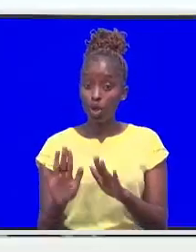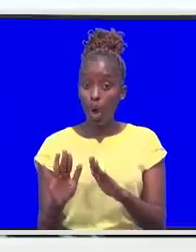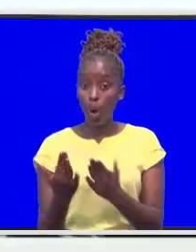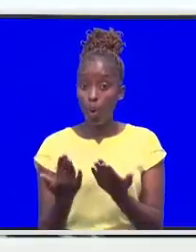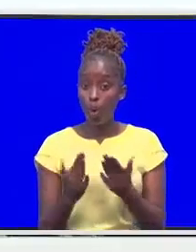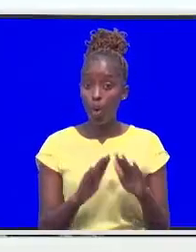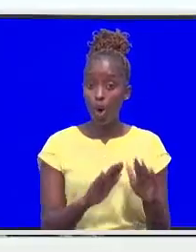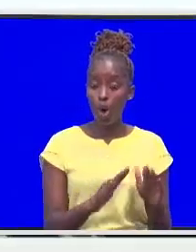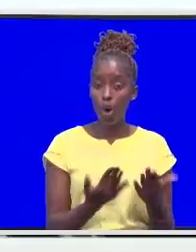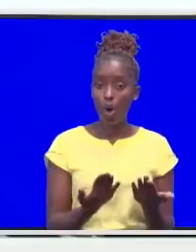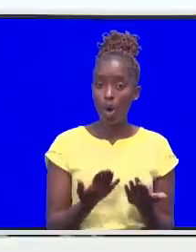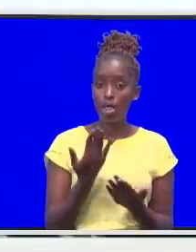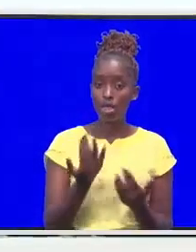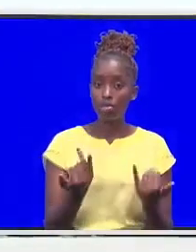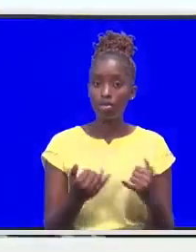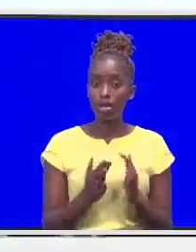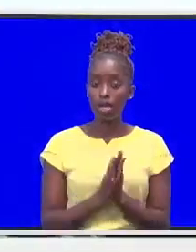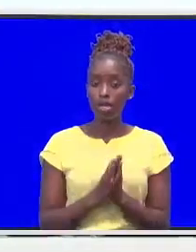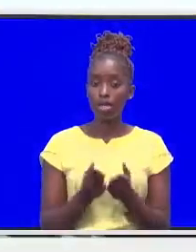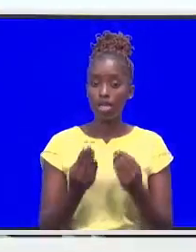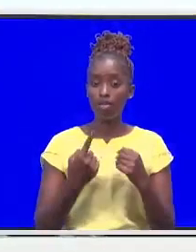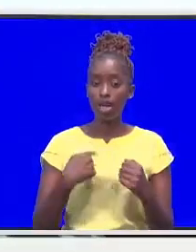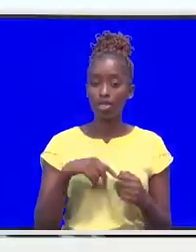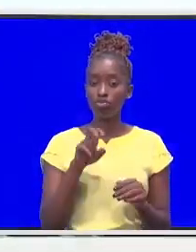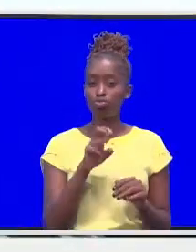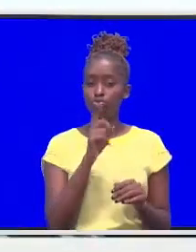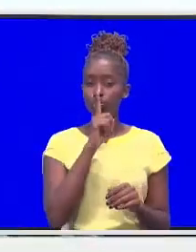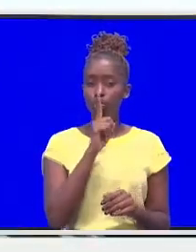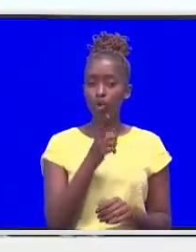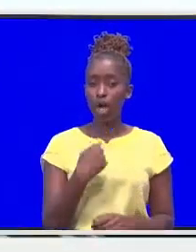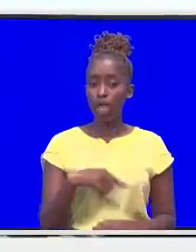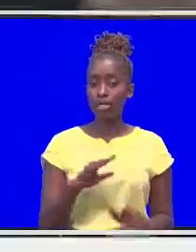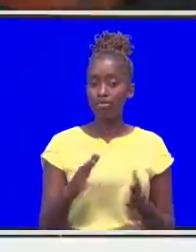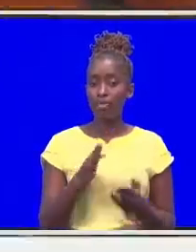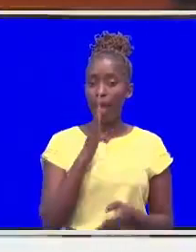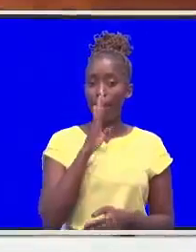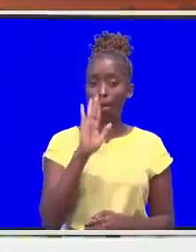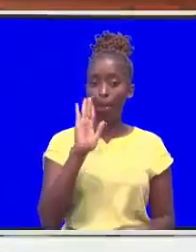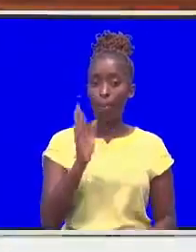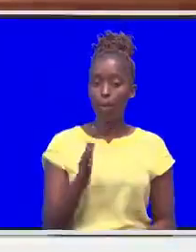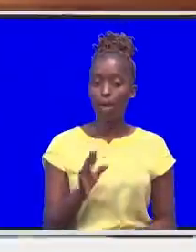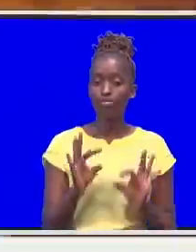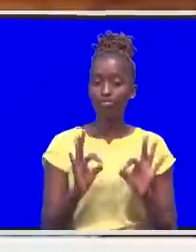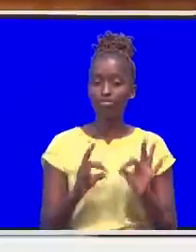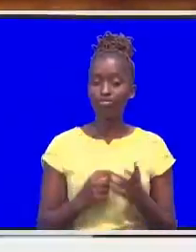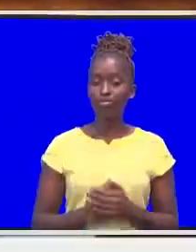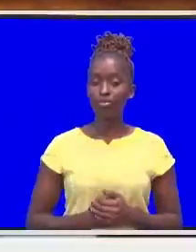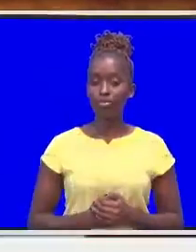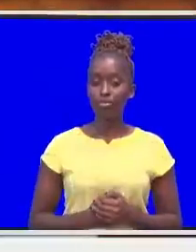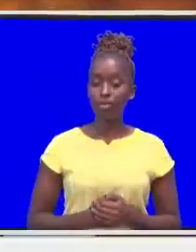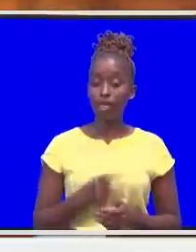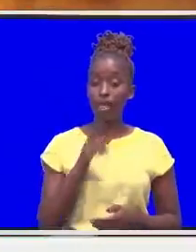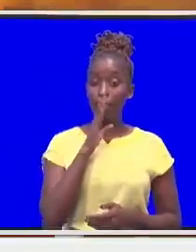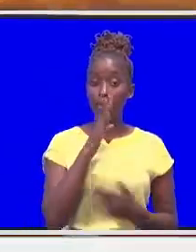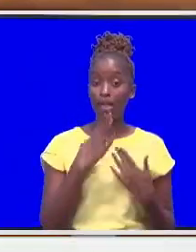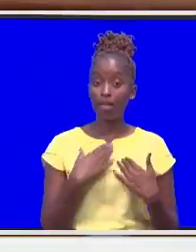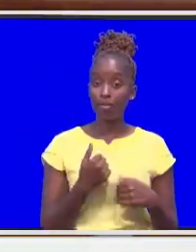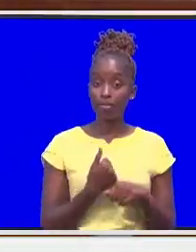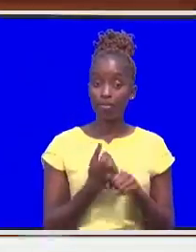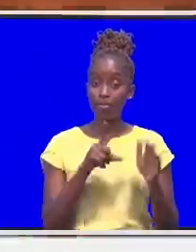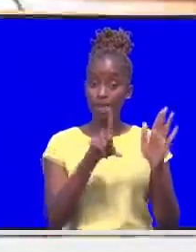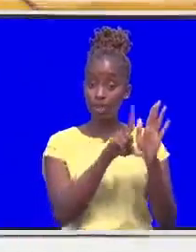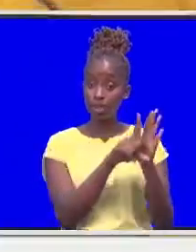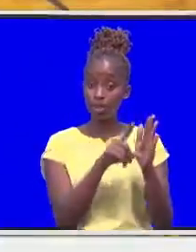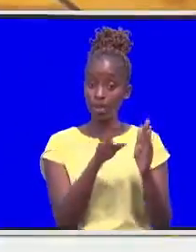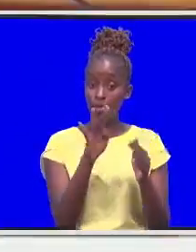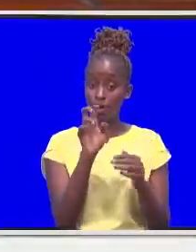judiciary took a different view and gave assurance that they will be impartial. The grant was legalized following a proposal by Joseph Kenywa,